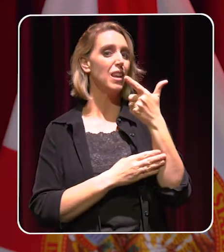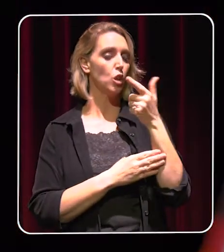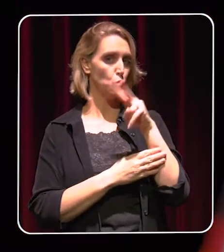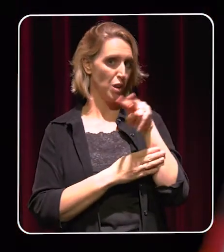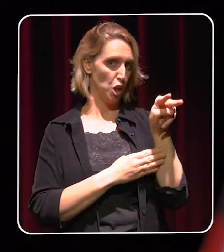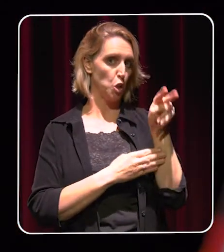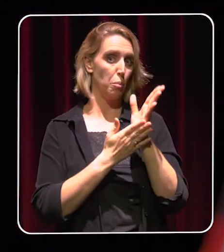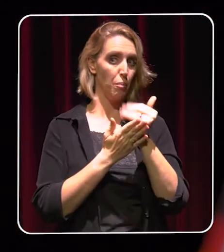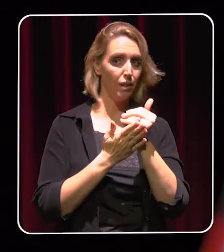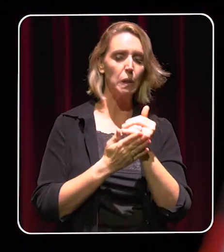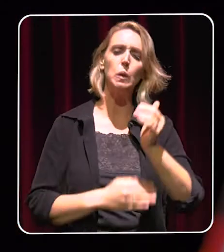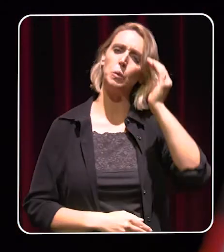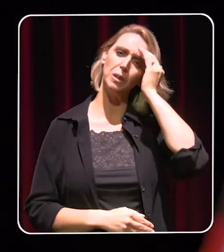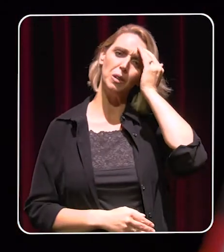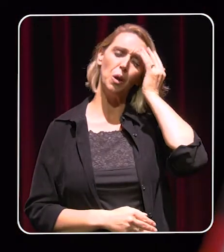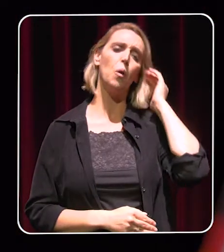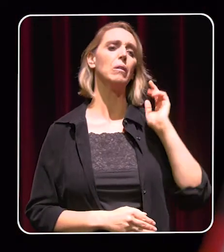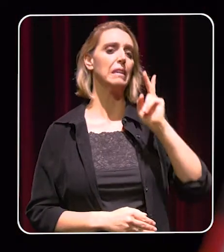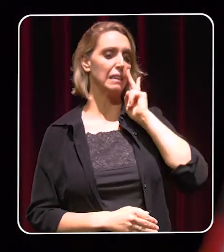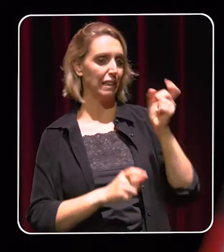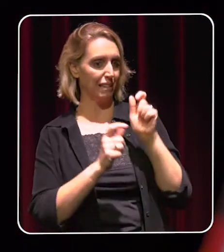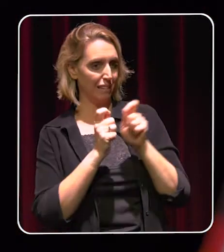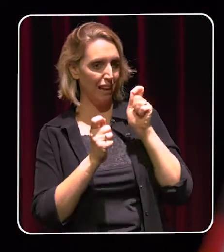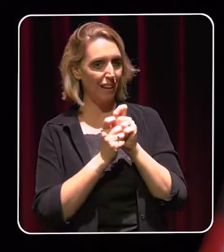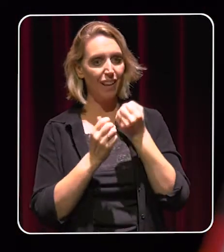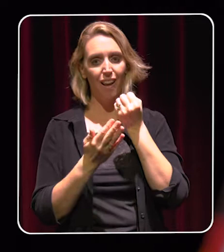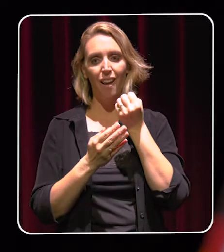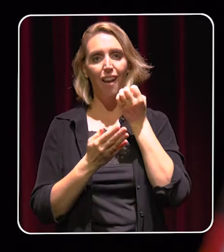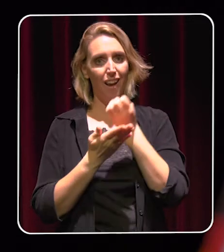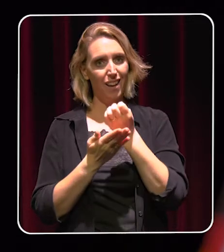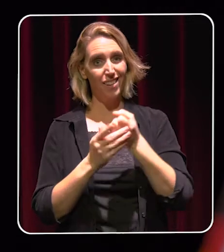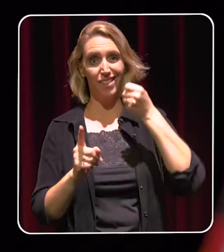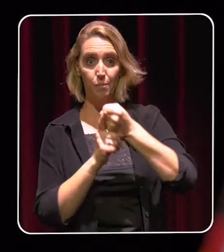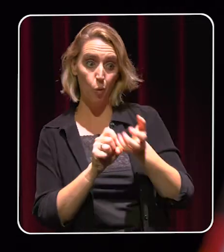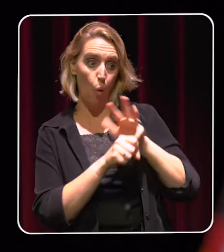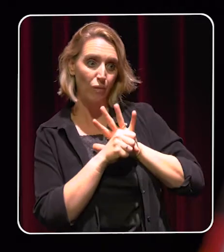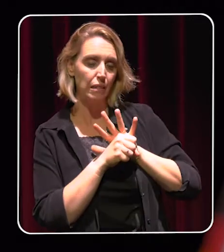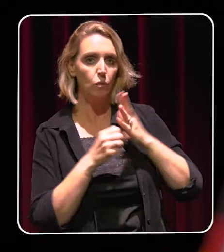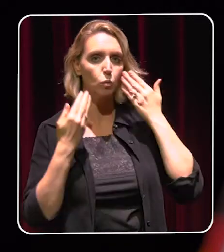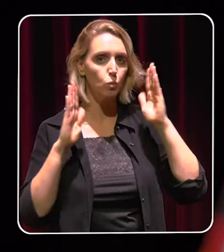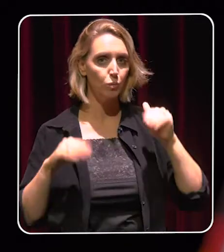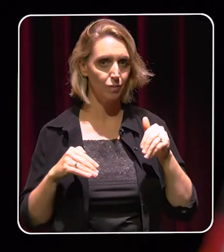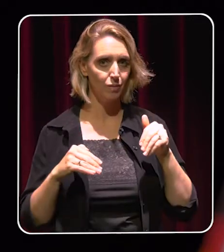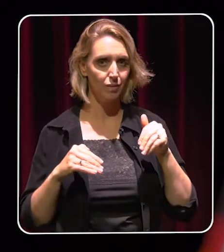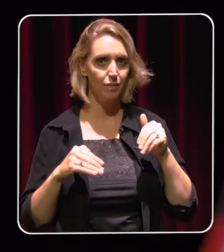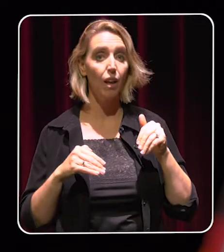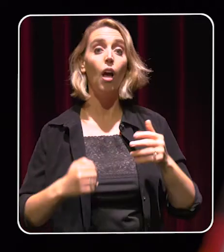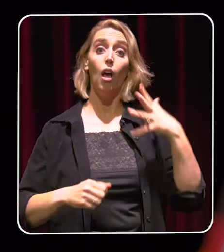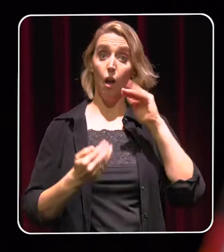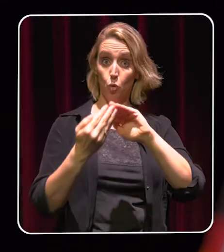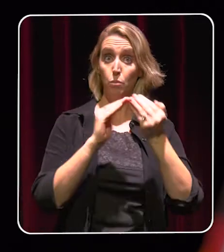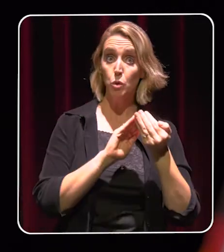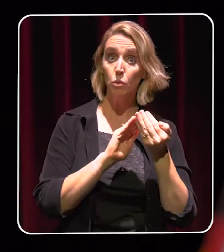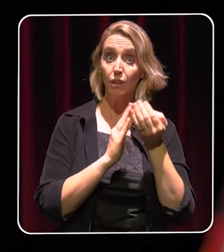budget, we are mindful that the full economic effects of COVID have yet to materialize. Outside City Hall,